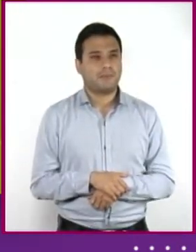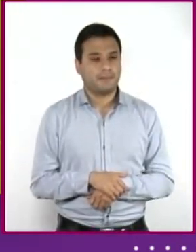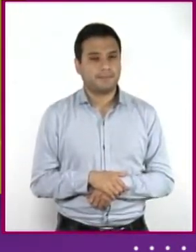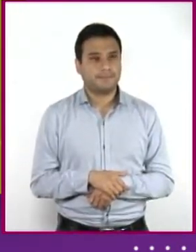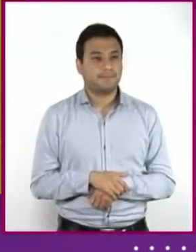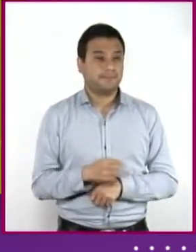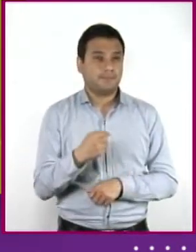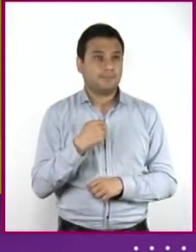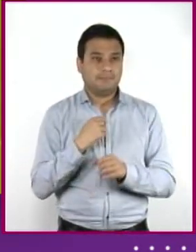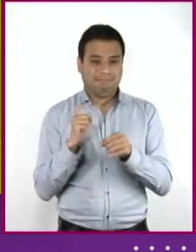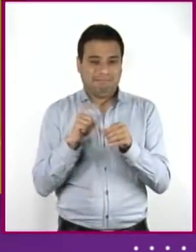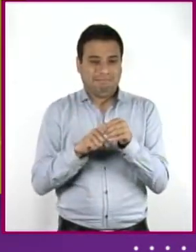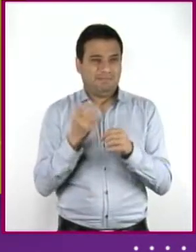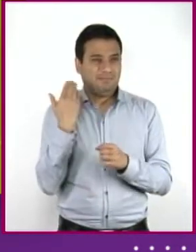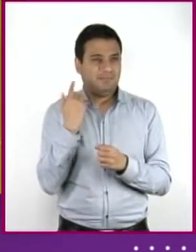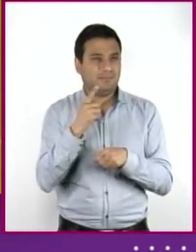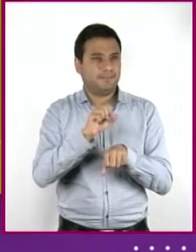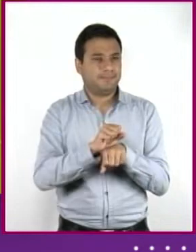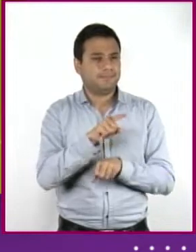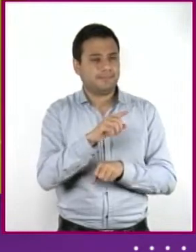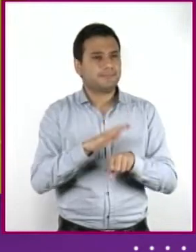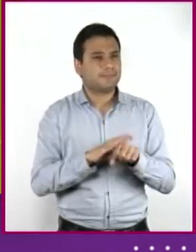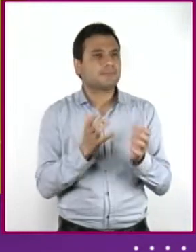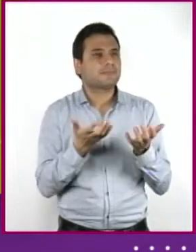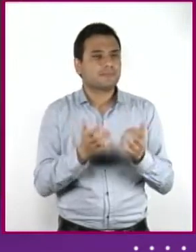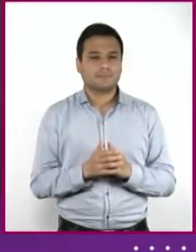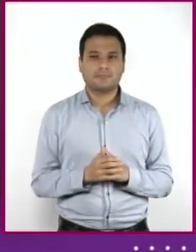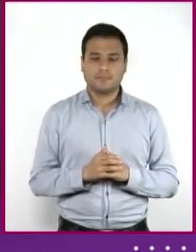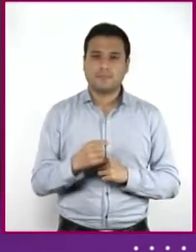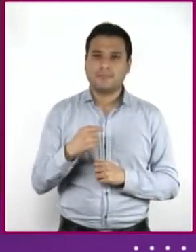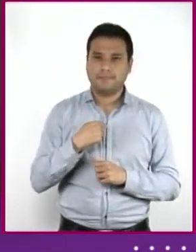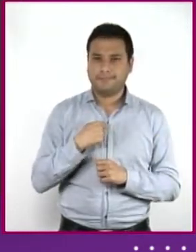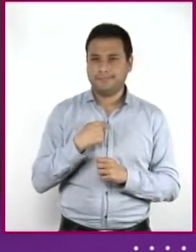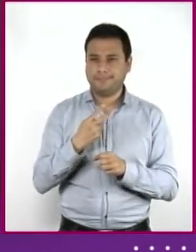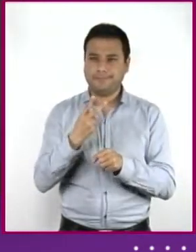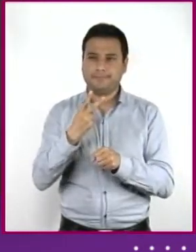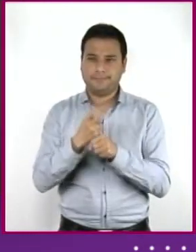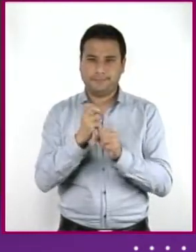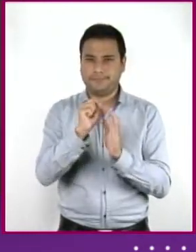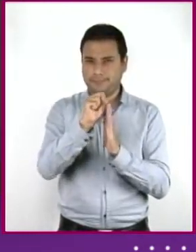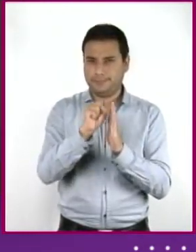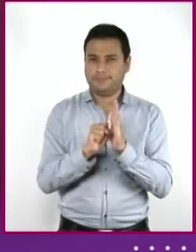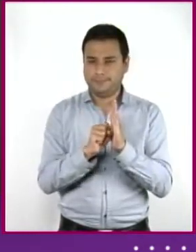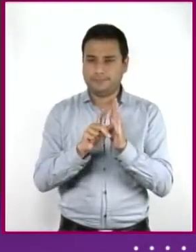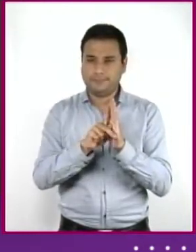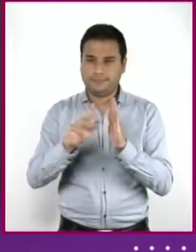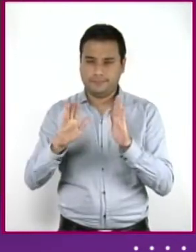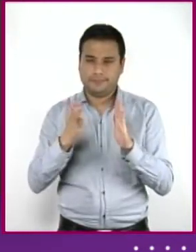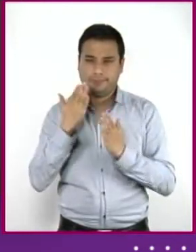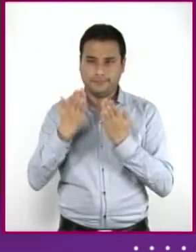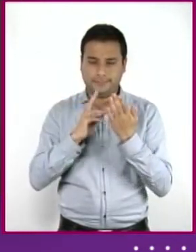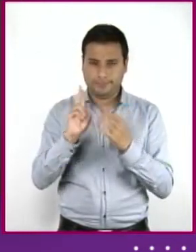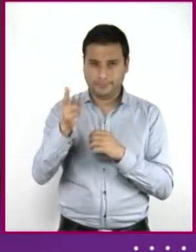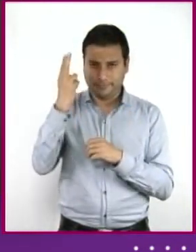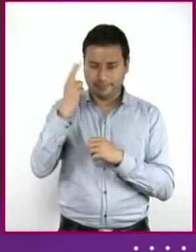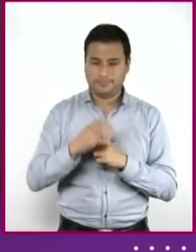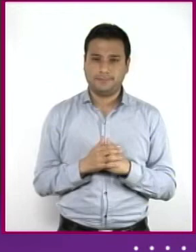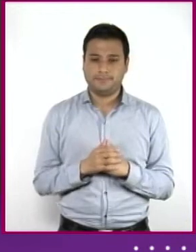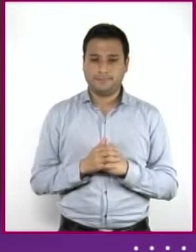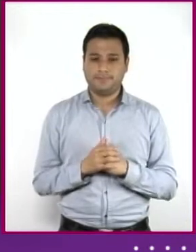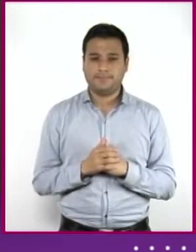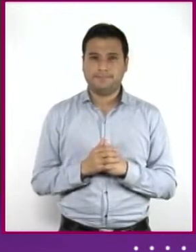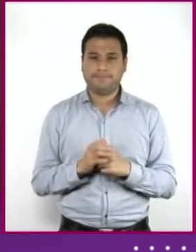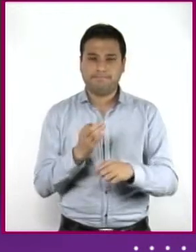week. What else do you do? I'm a second-year student of journalism at the university. But I